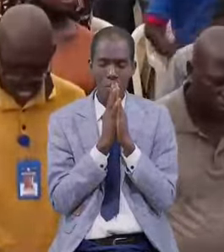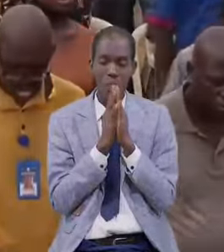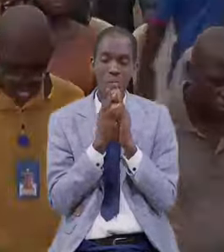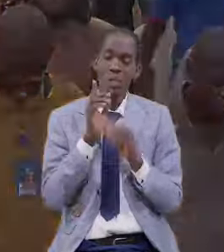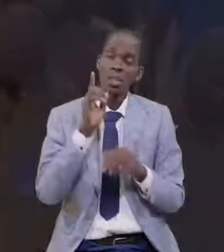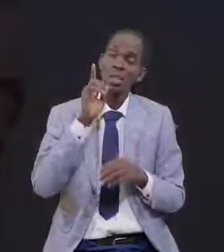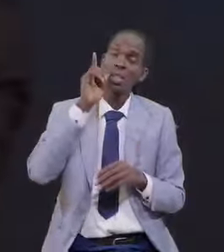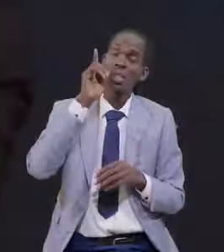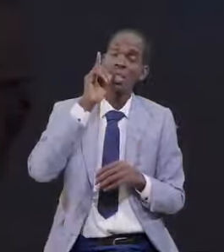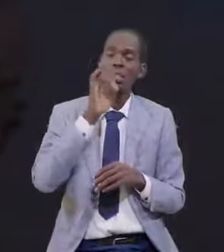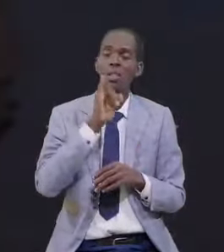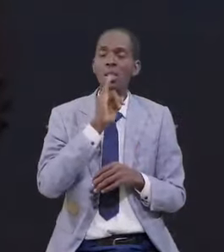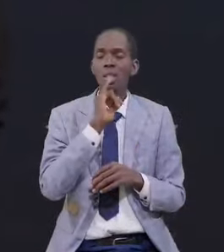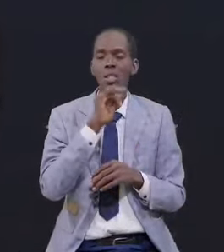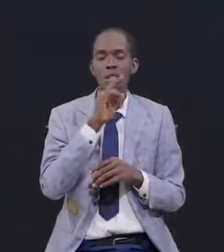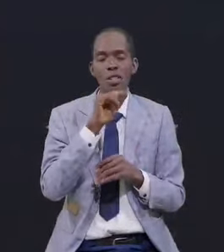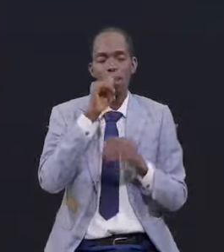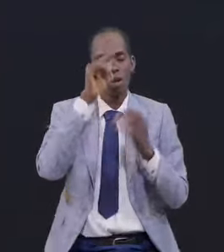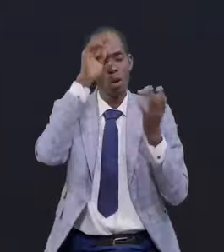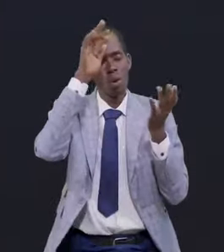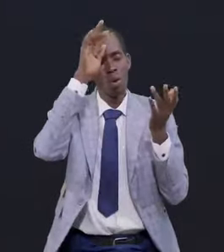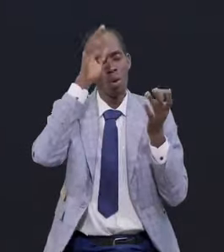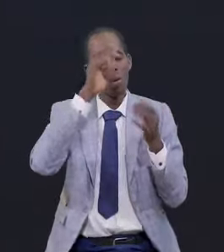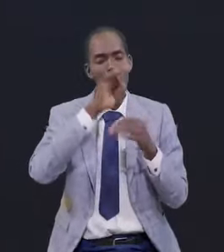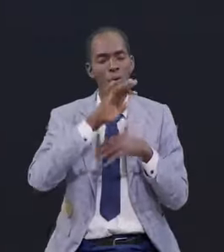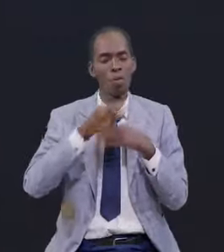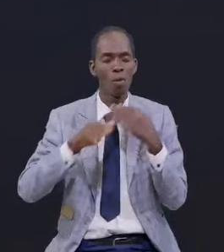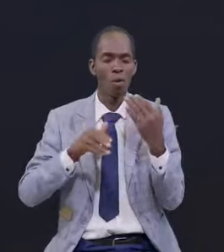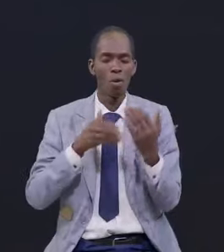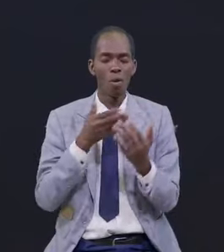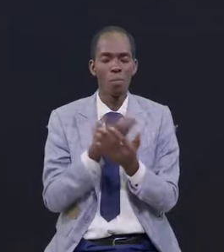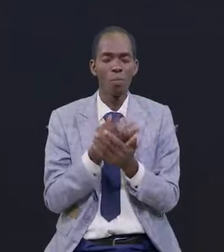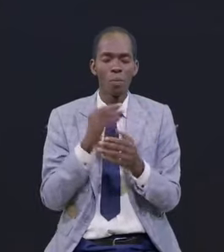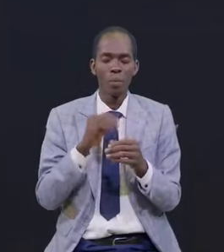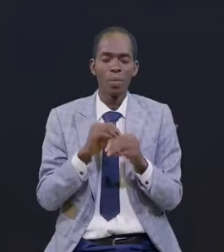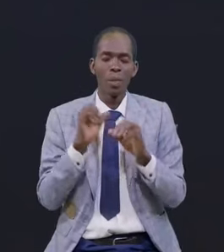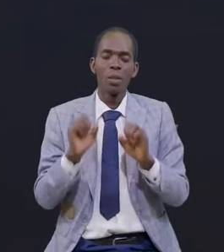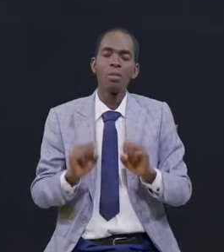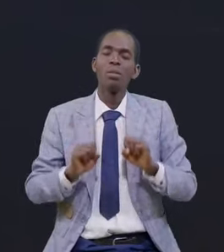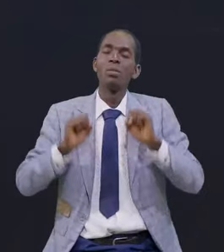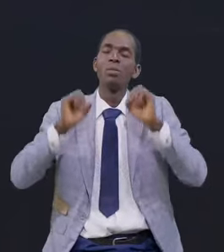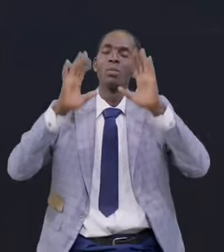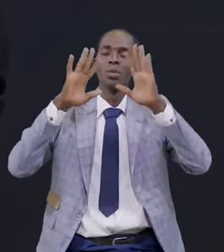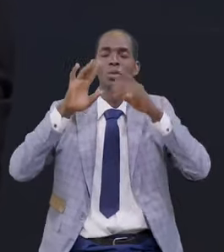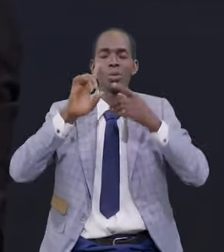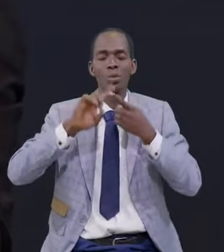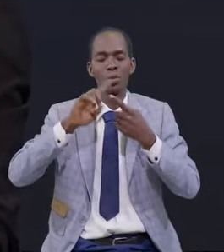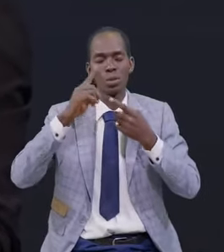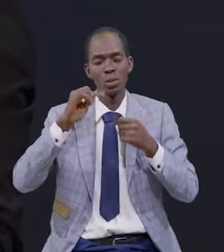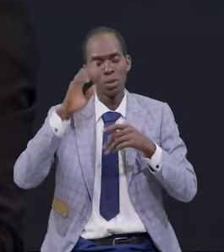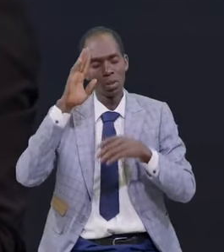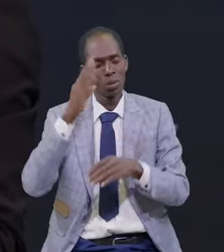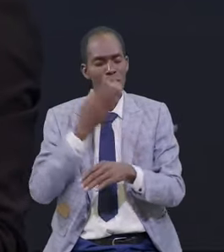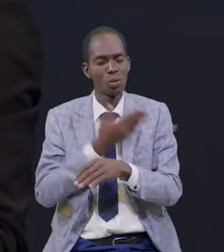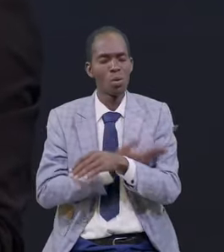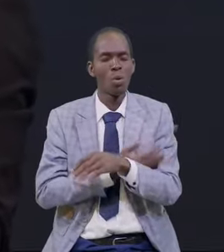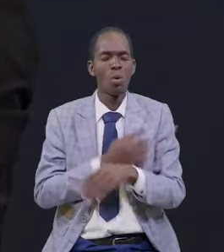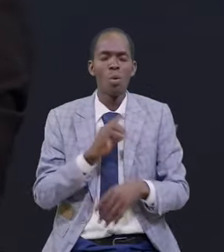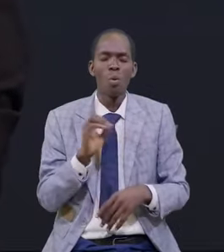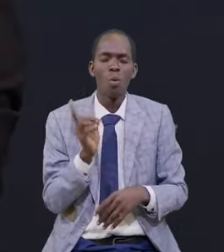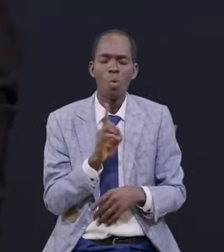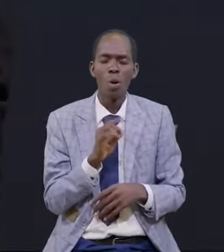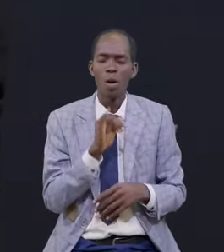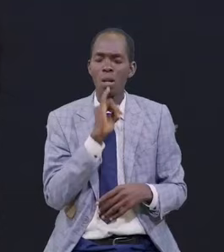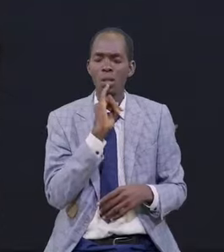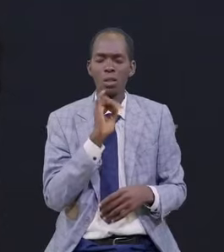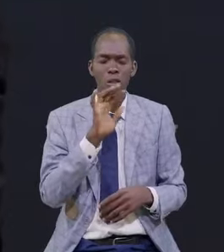of all in submission to the son what is your hope what